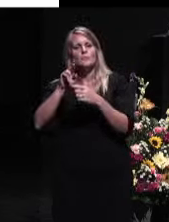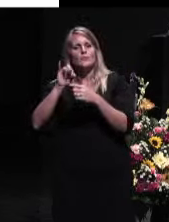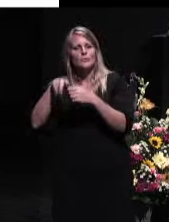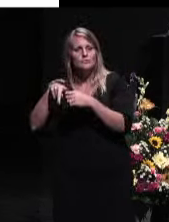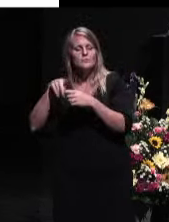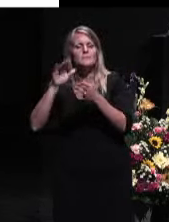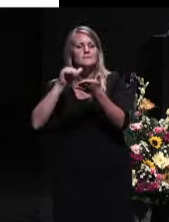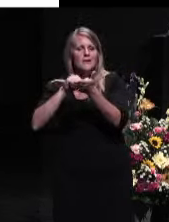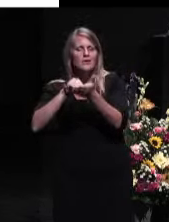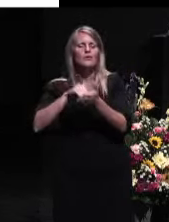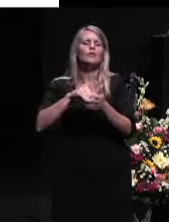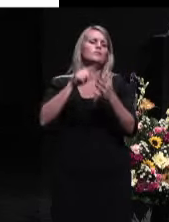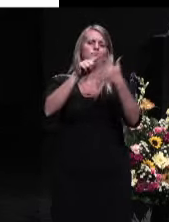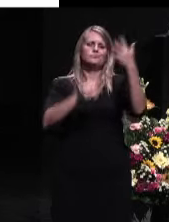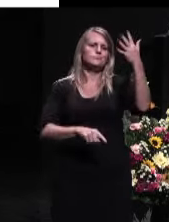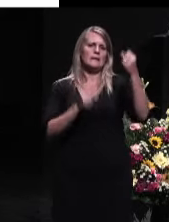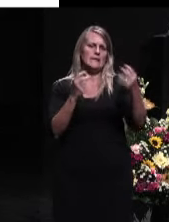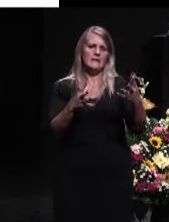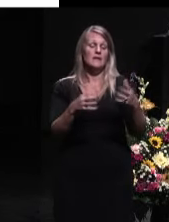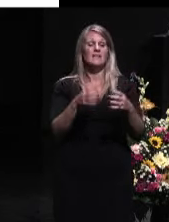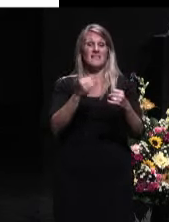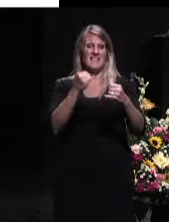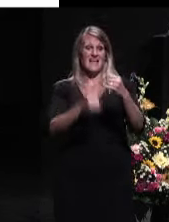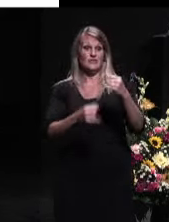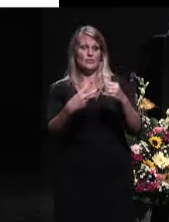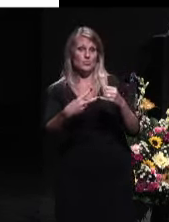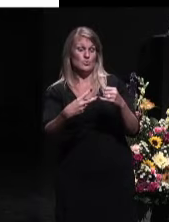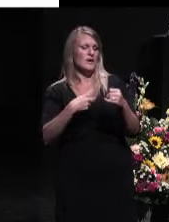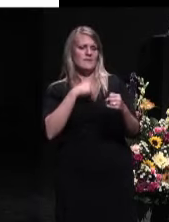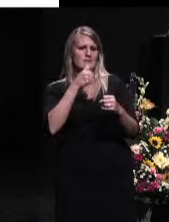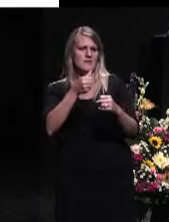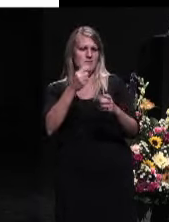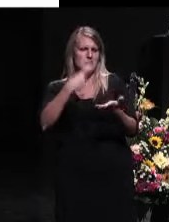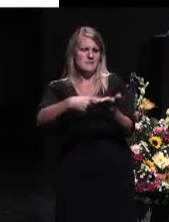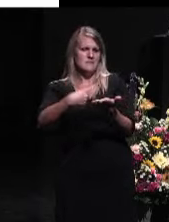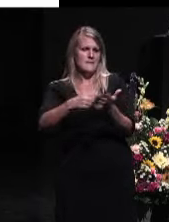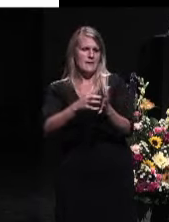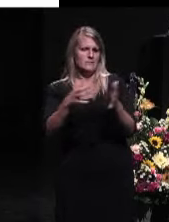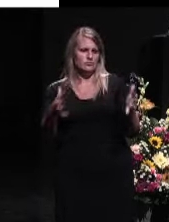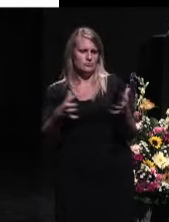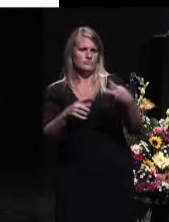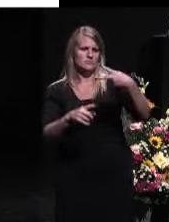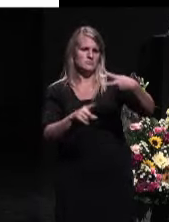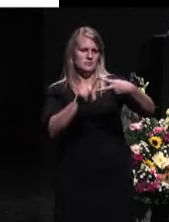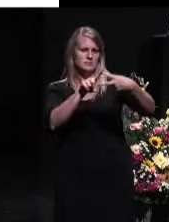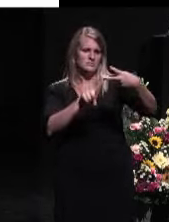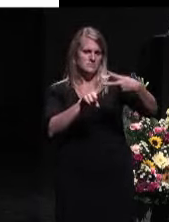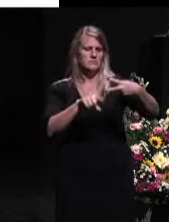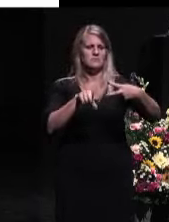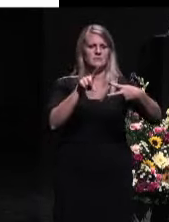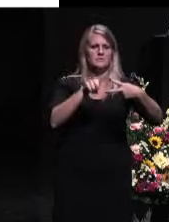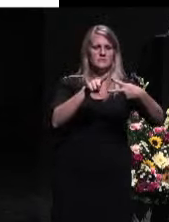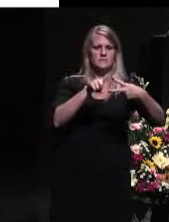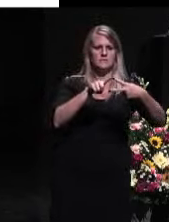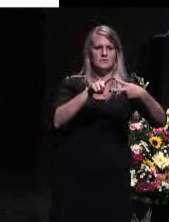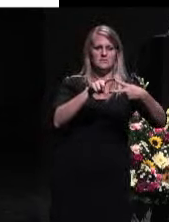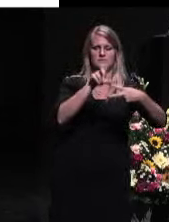talked about, so I won't go into detail. But the last two I haven't talked a lot about, so I'm going to just spend a moment. DESC